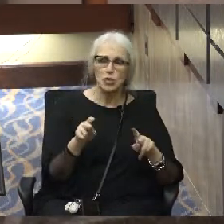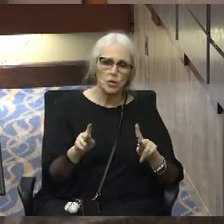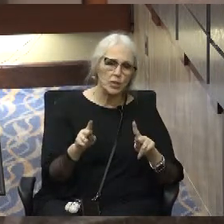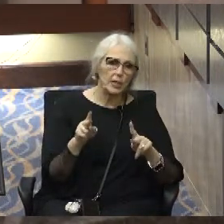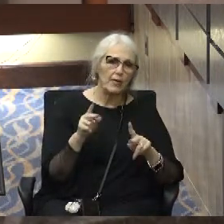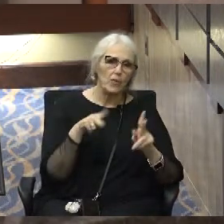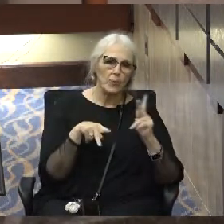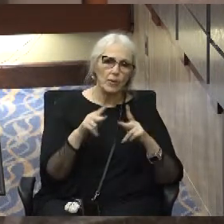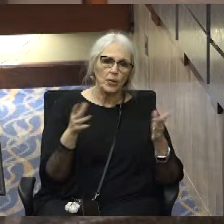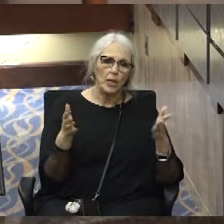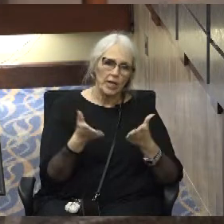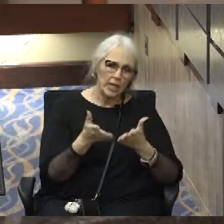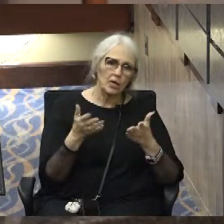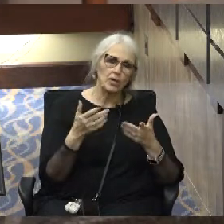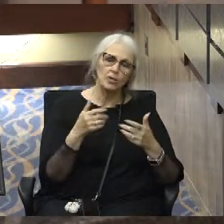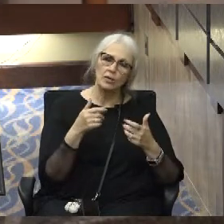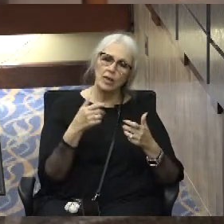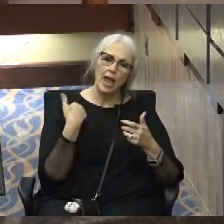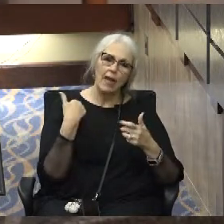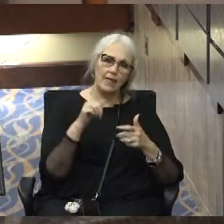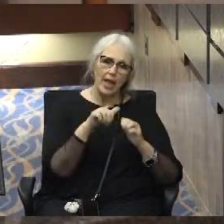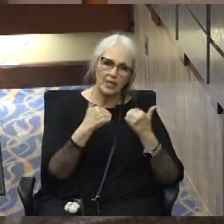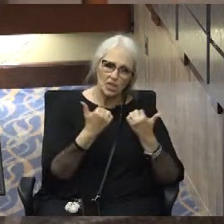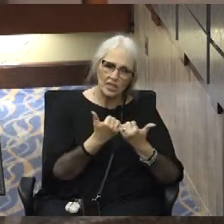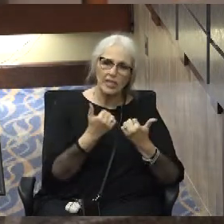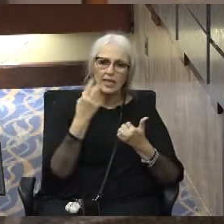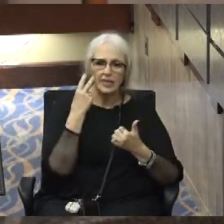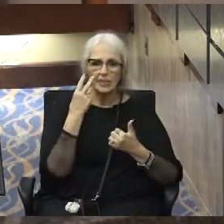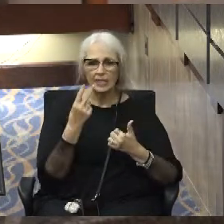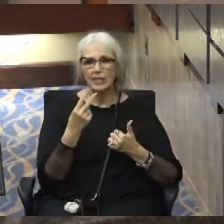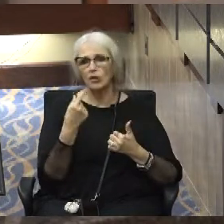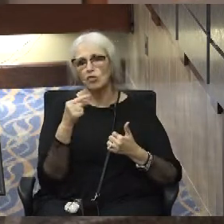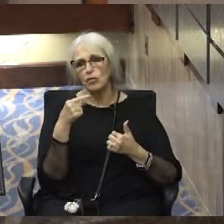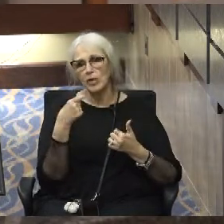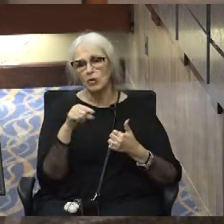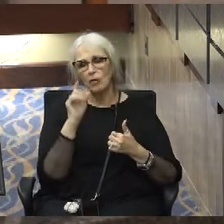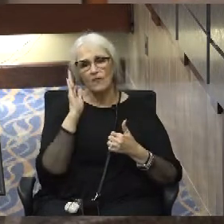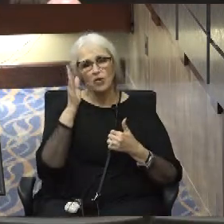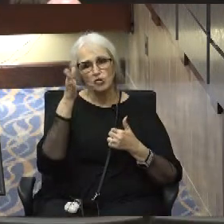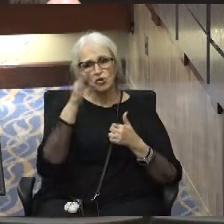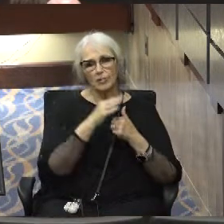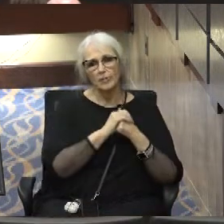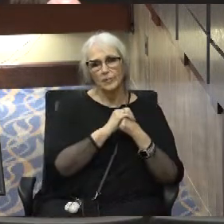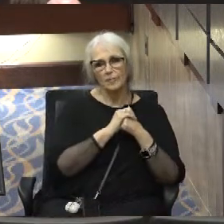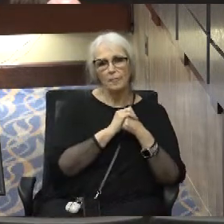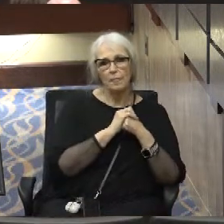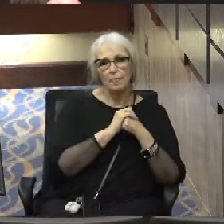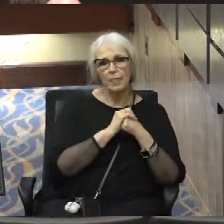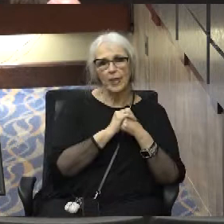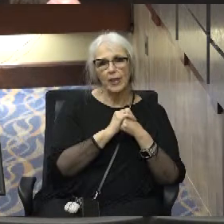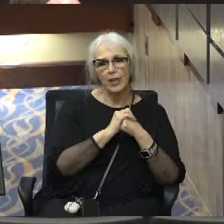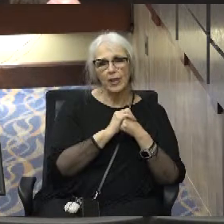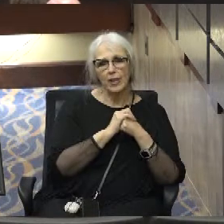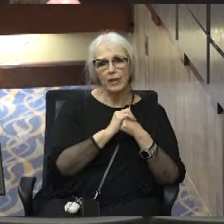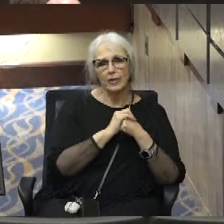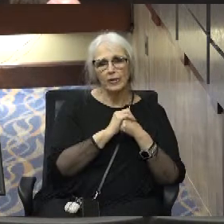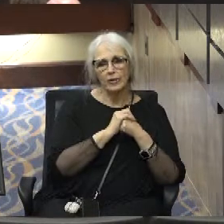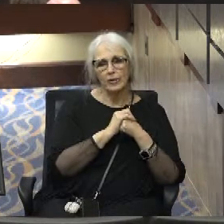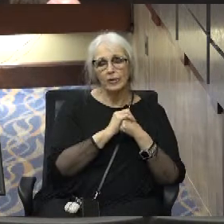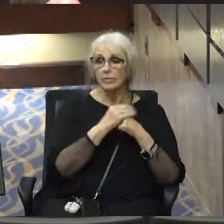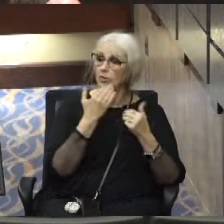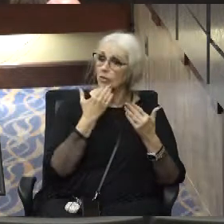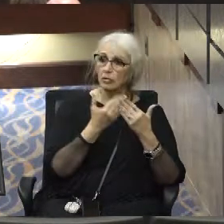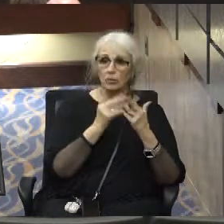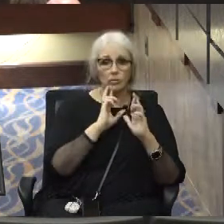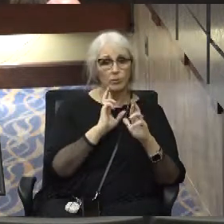take initiative and agency to make Waco safer and greener for the future. I'll just chime in on this too, that, yeah, it's a good